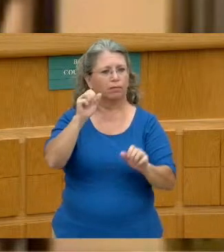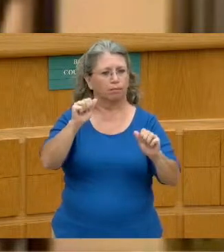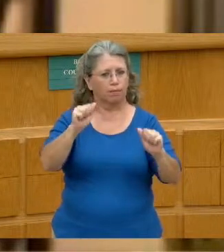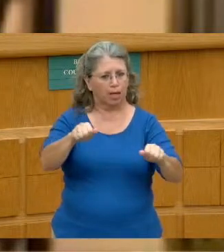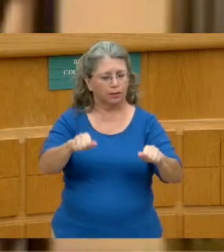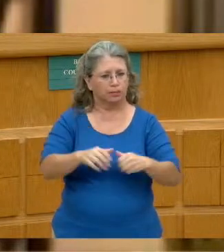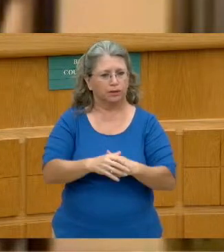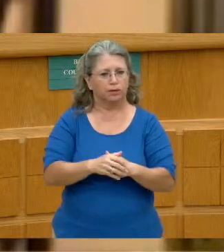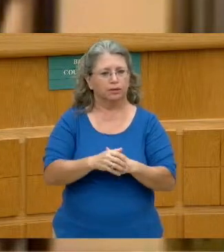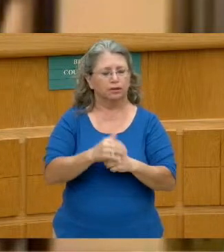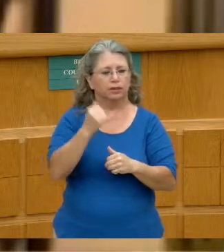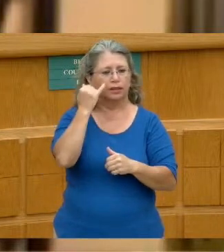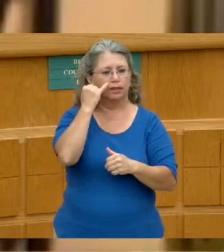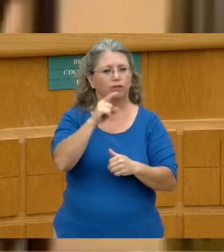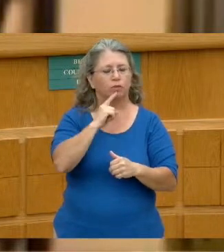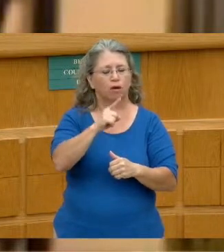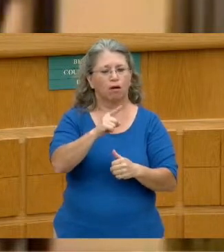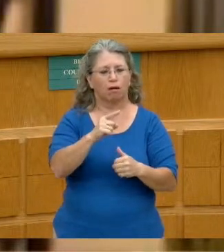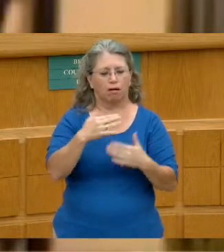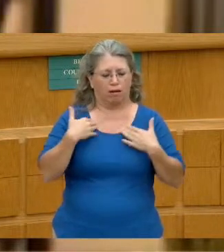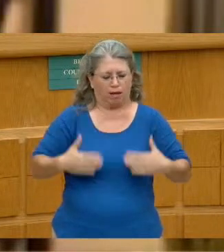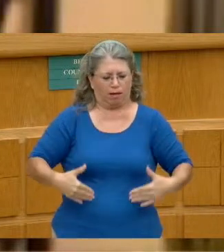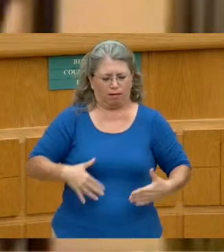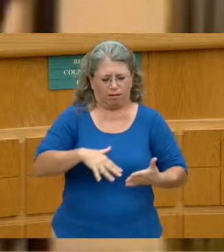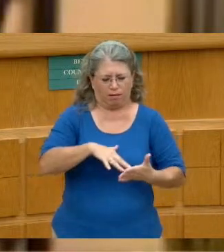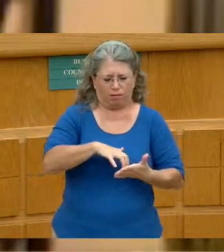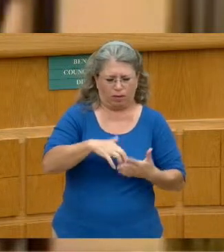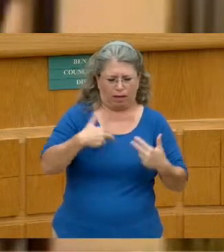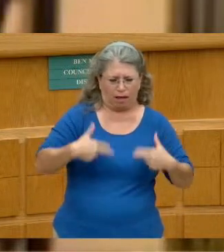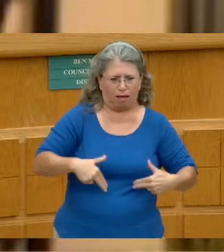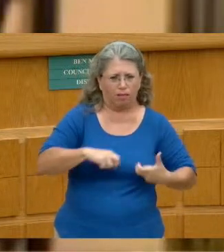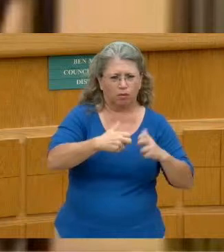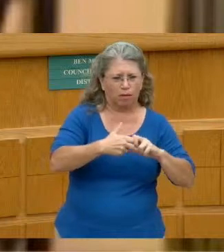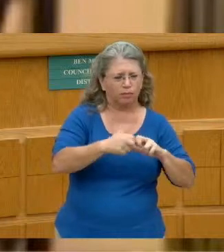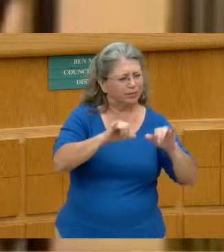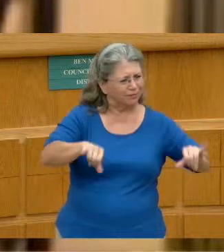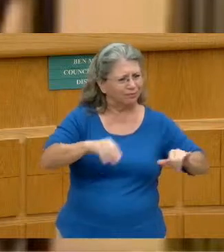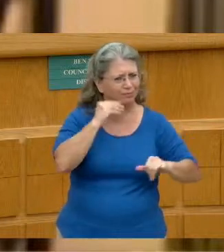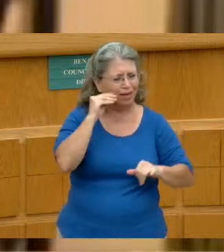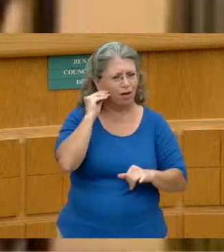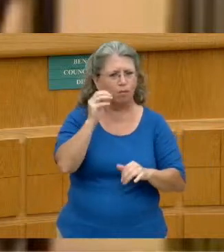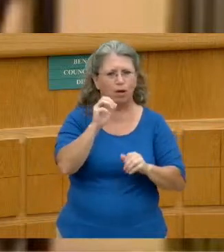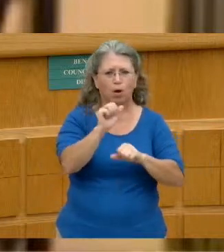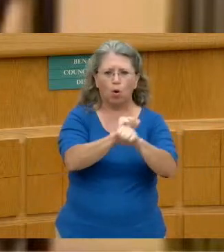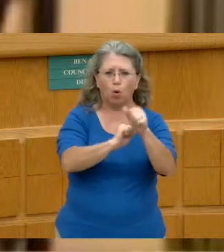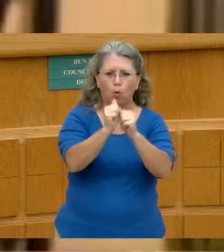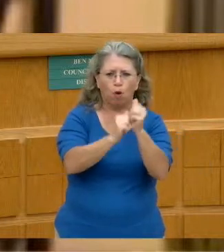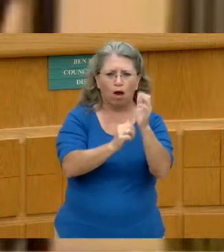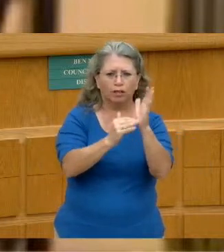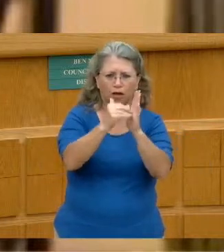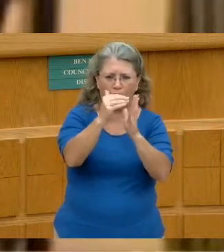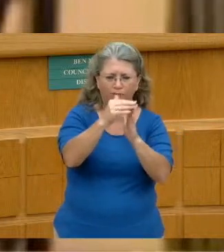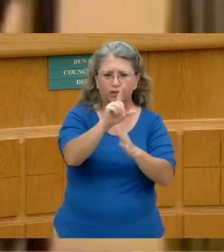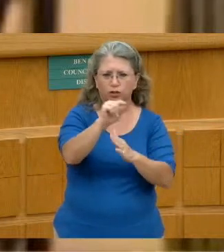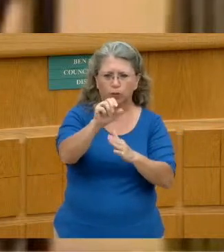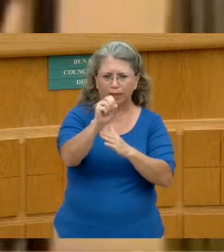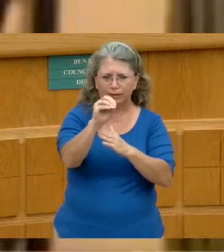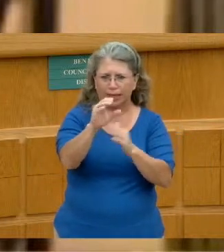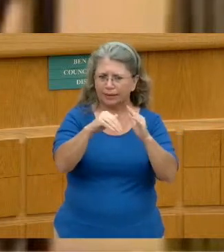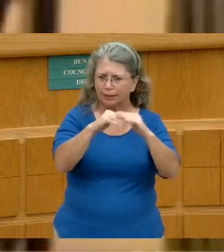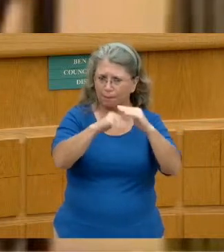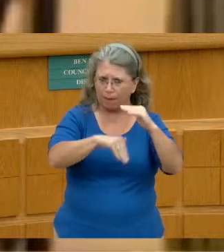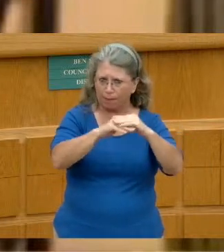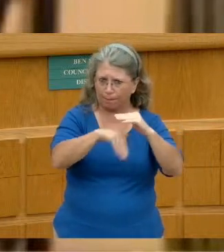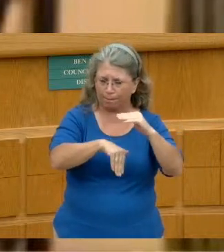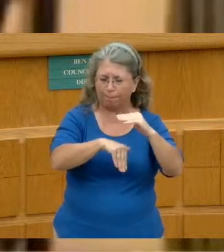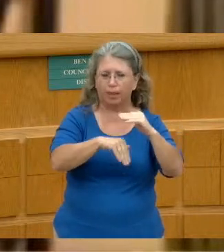vulnerable population, stay home. Wash your hands often. 20 seconds at the minimum. Wash your hands often. If you leave and you